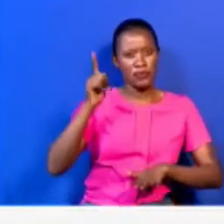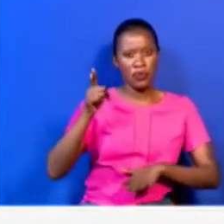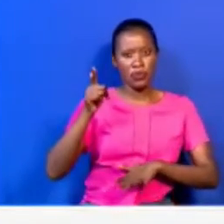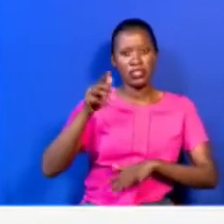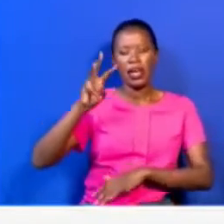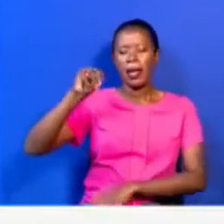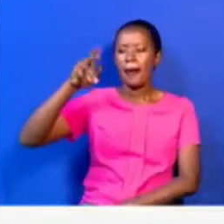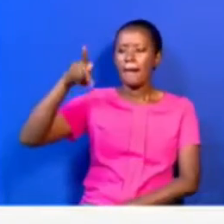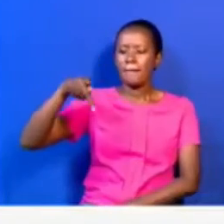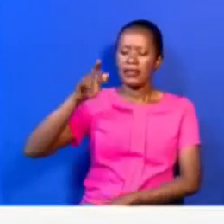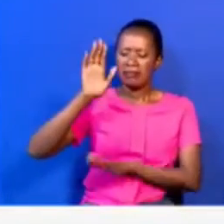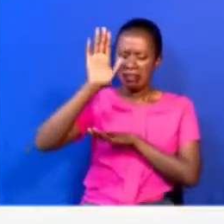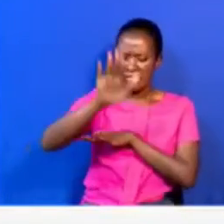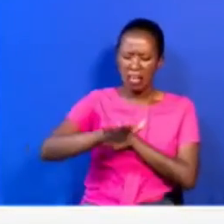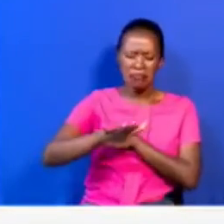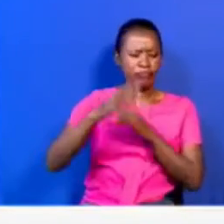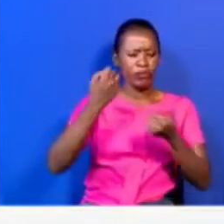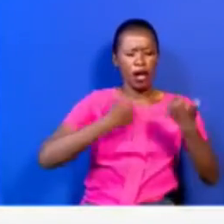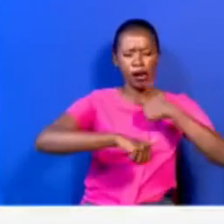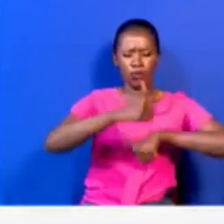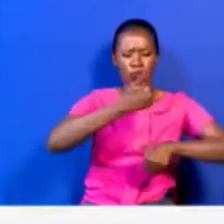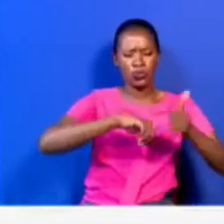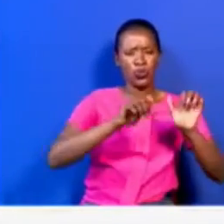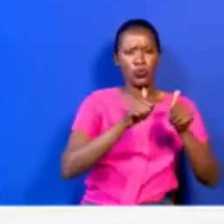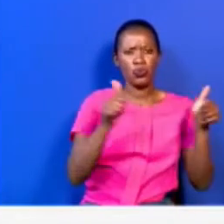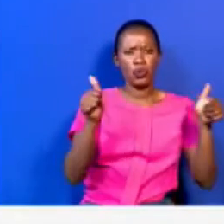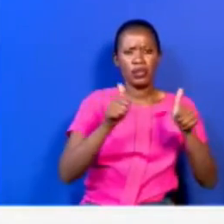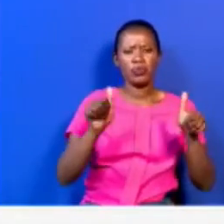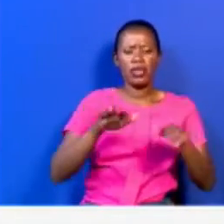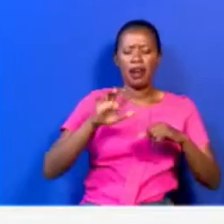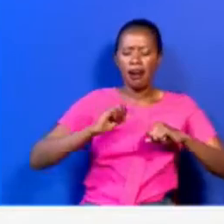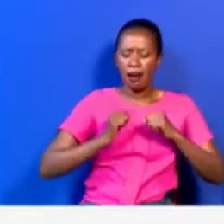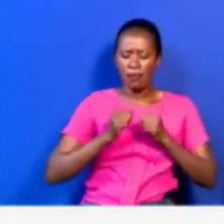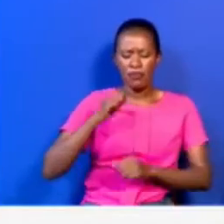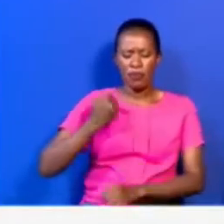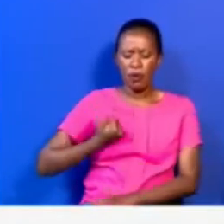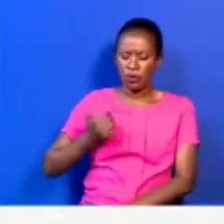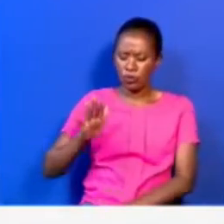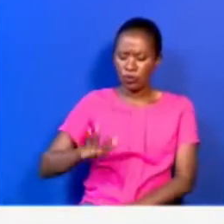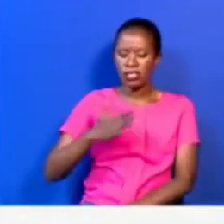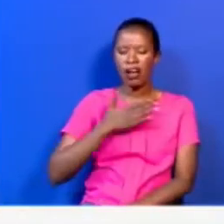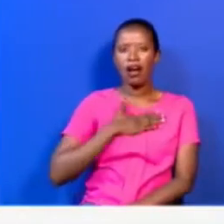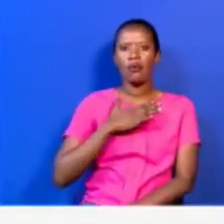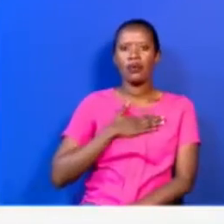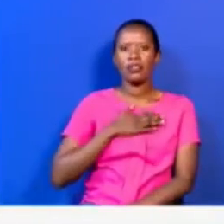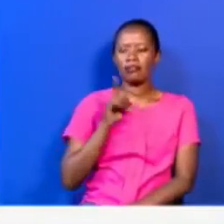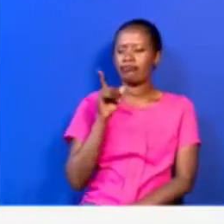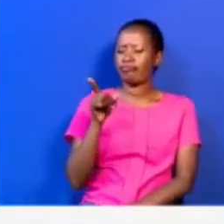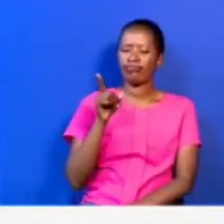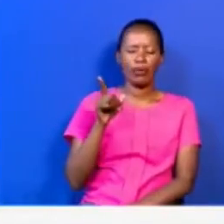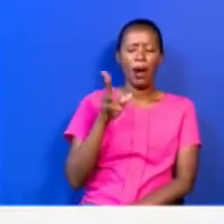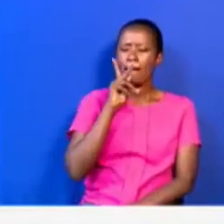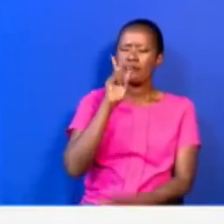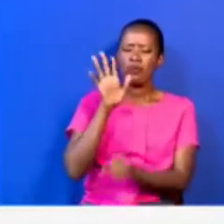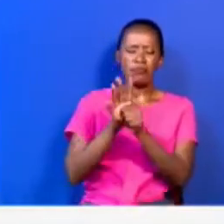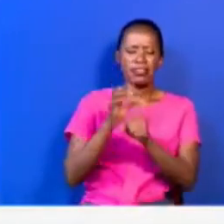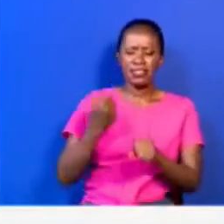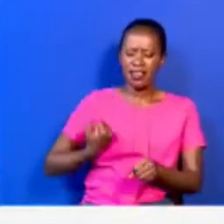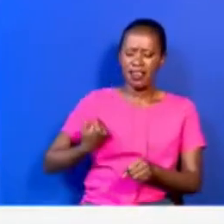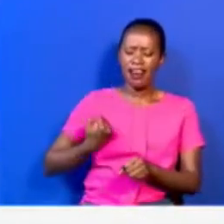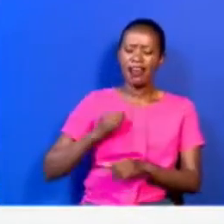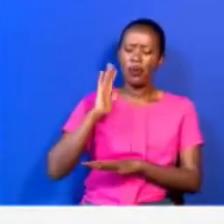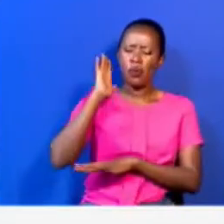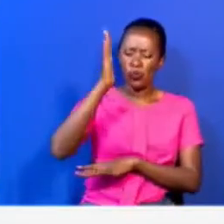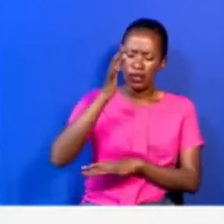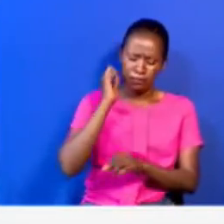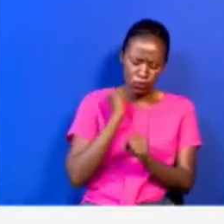the MP has taken. We are happy for our daughter, Lisa. I know she is a very promising girl and she's going to